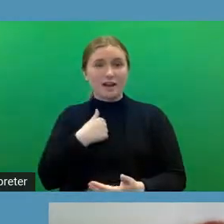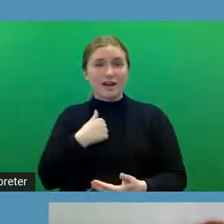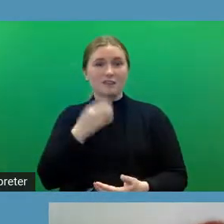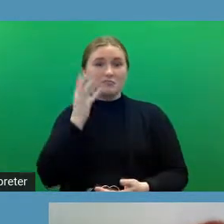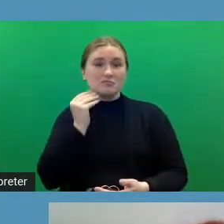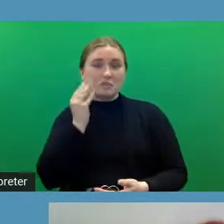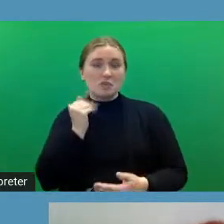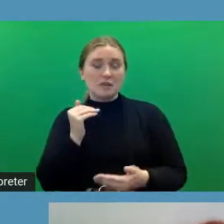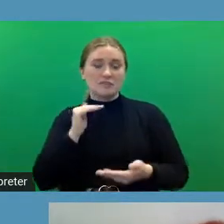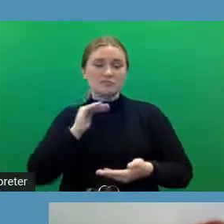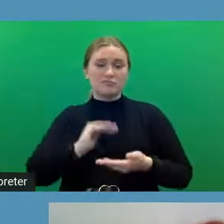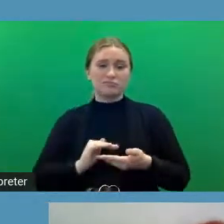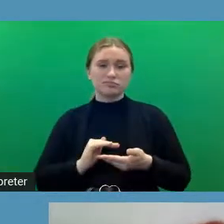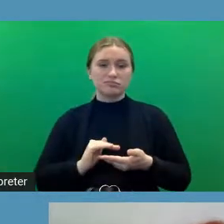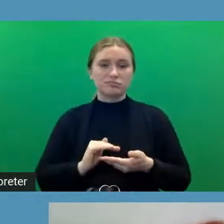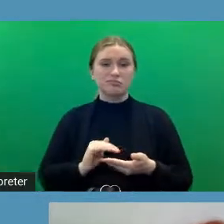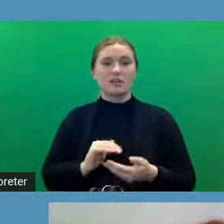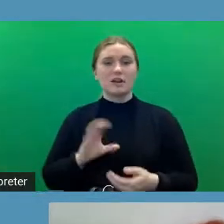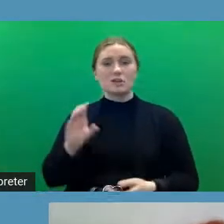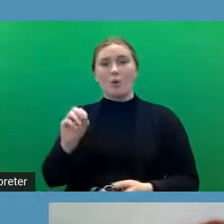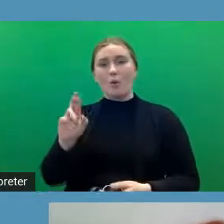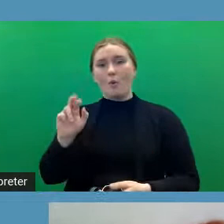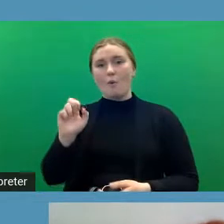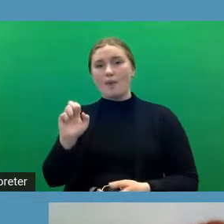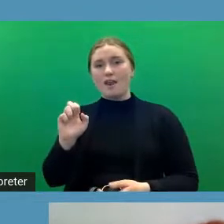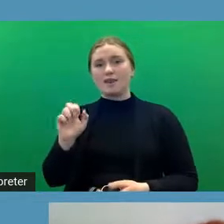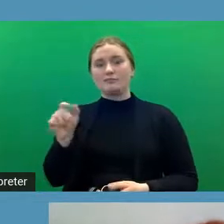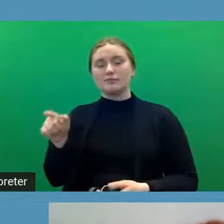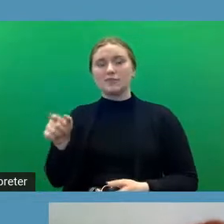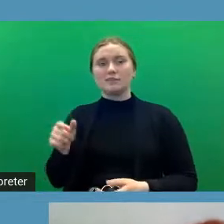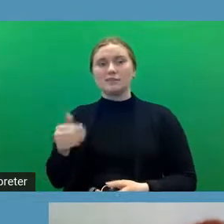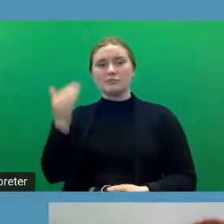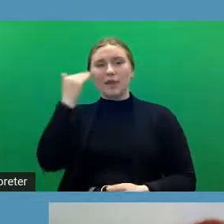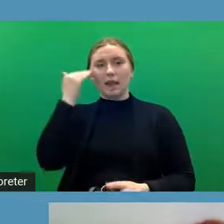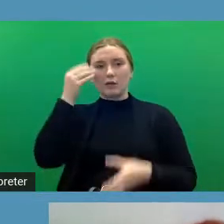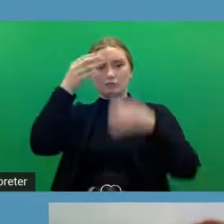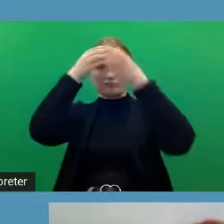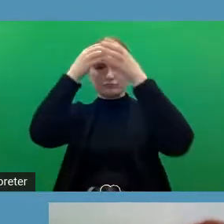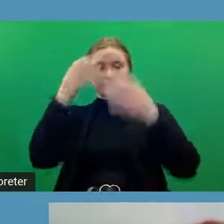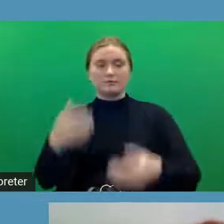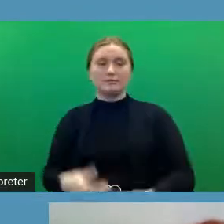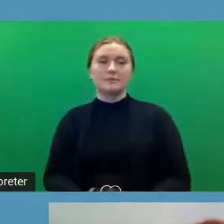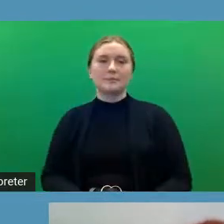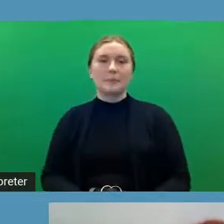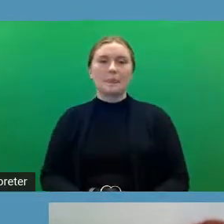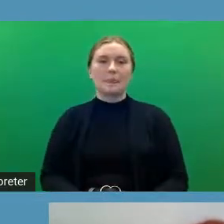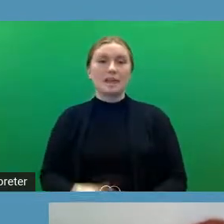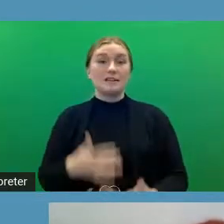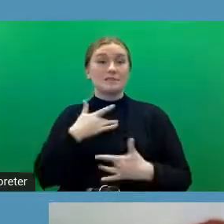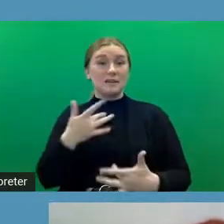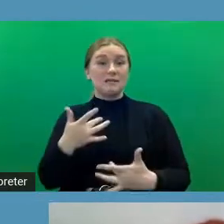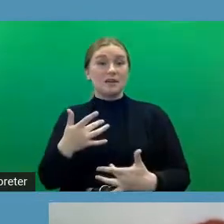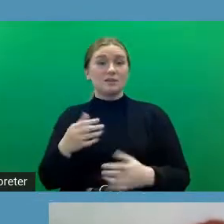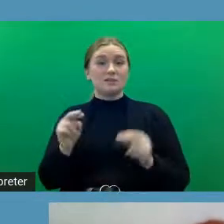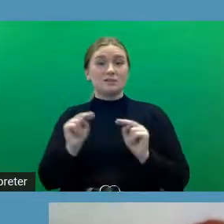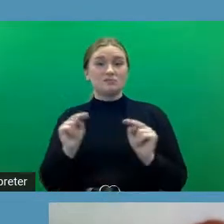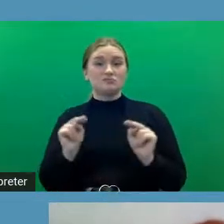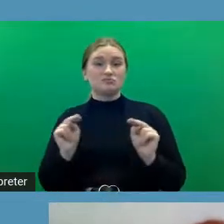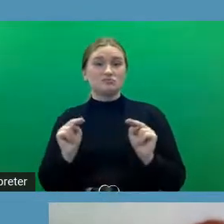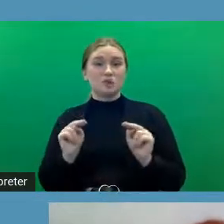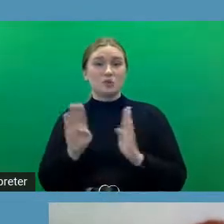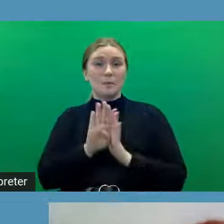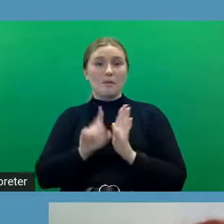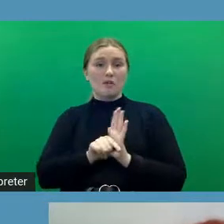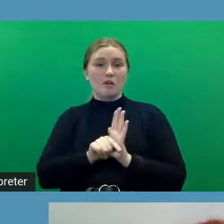experience incorporating that. But I would say typically a neutral background. I like to go